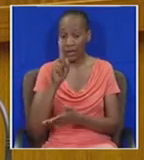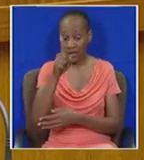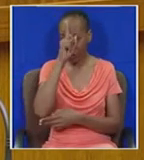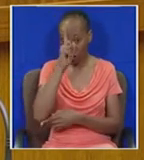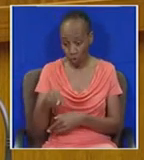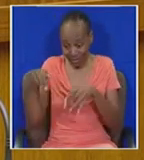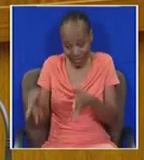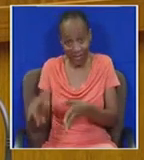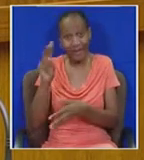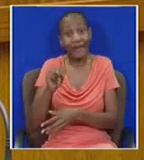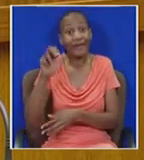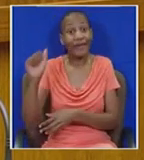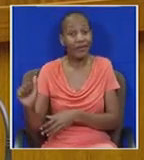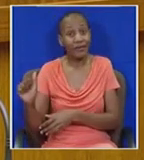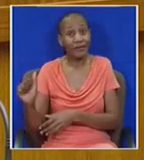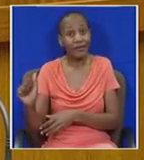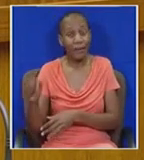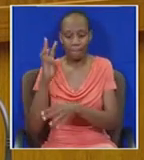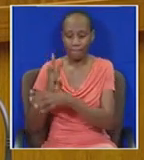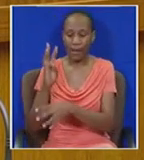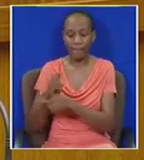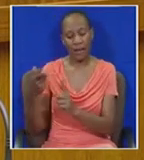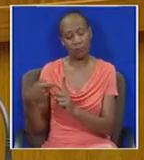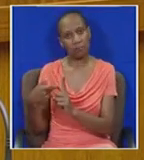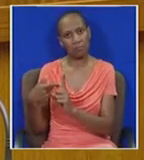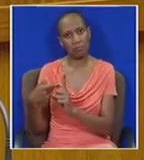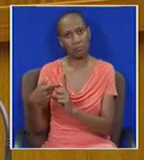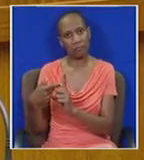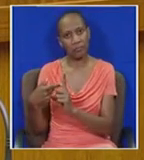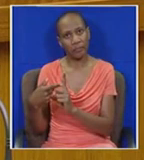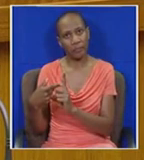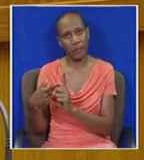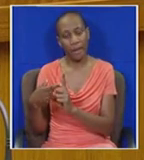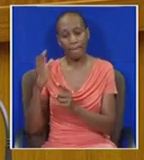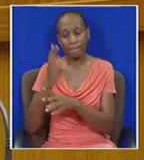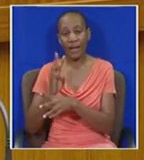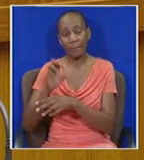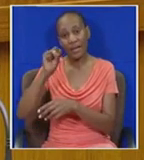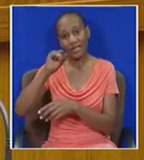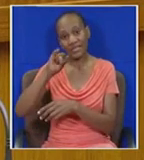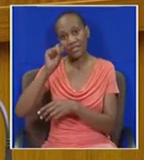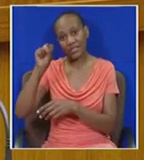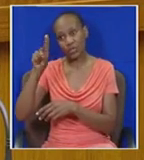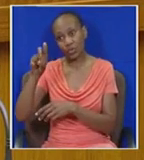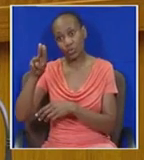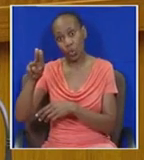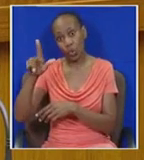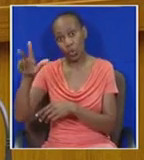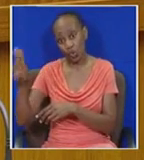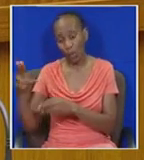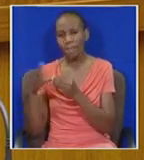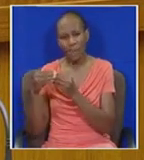the National Assembly, Umama uNontsikelelo Albertina Sisulu was a member of Parliament then,